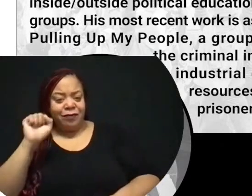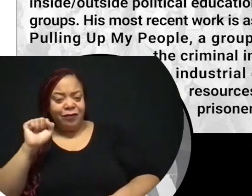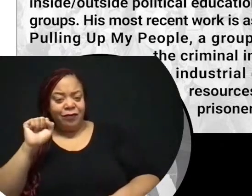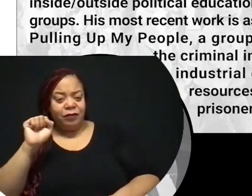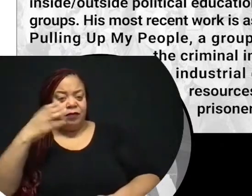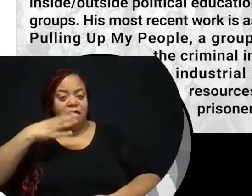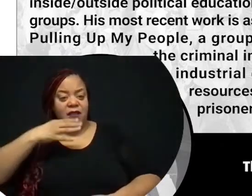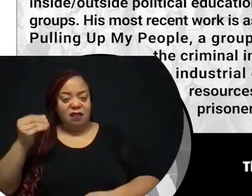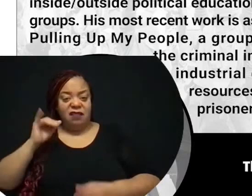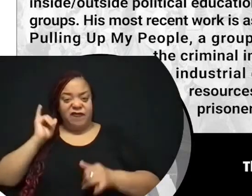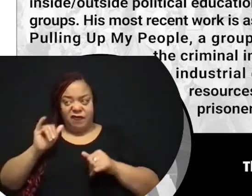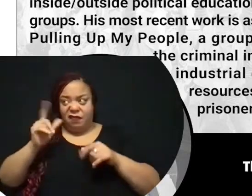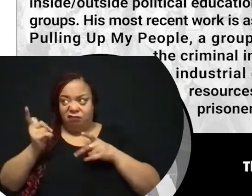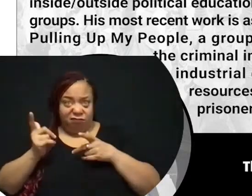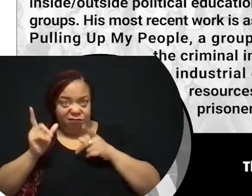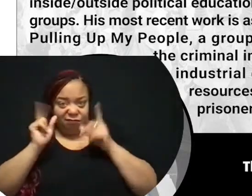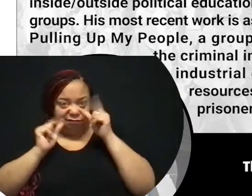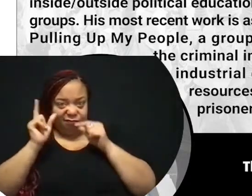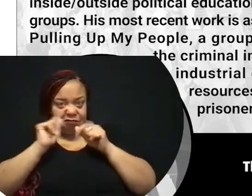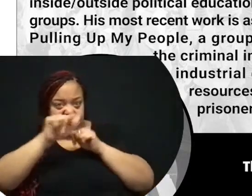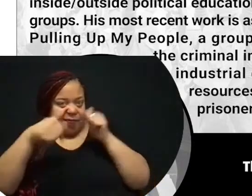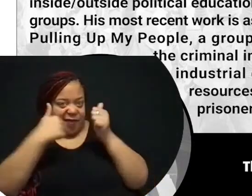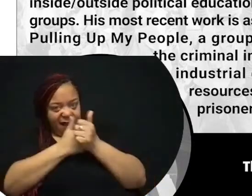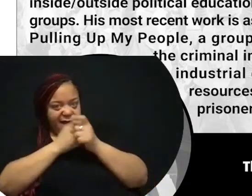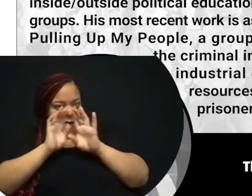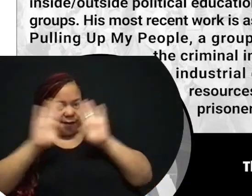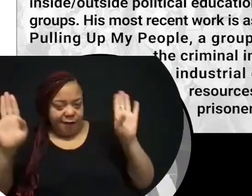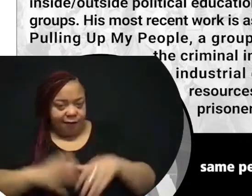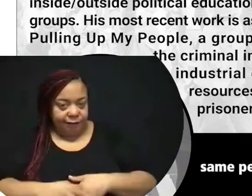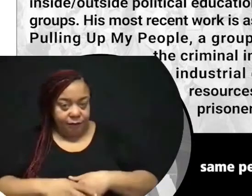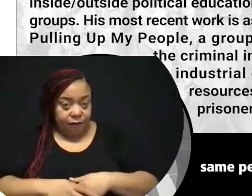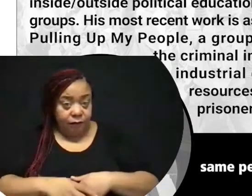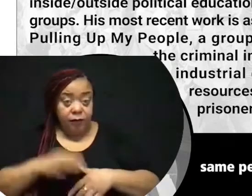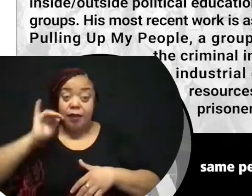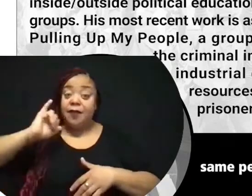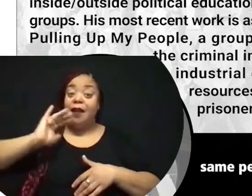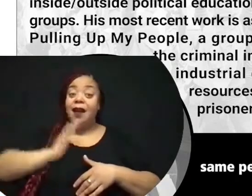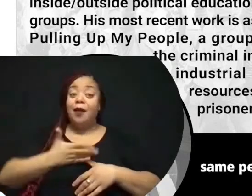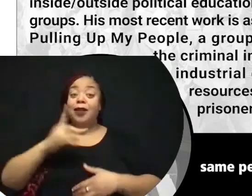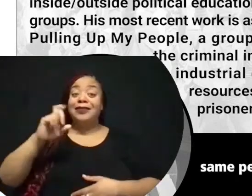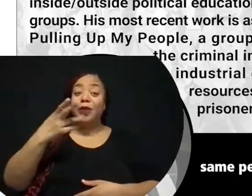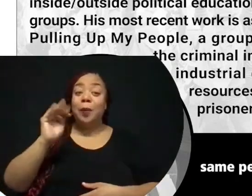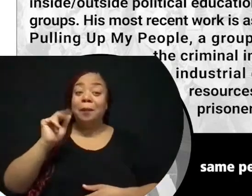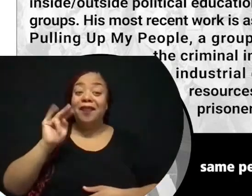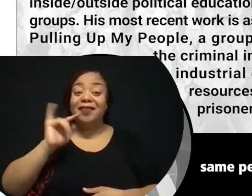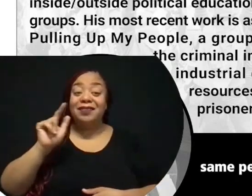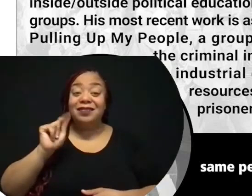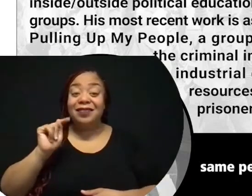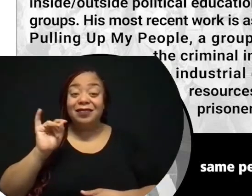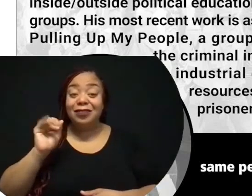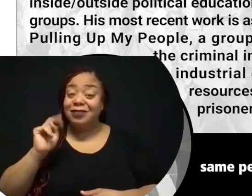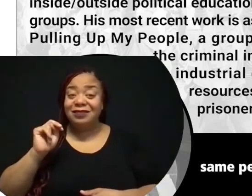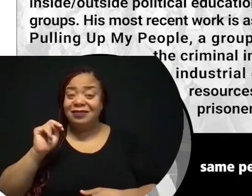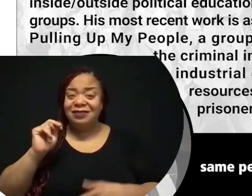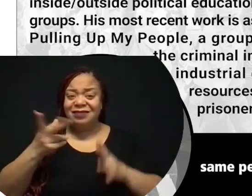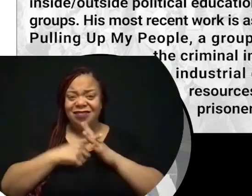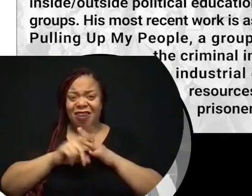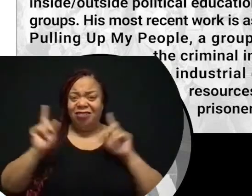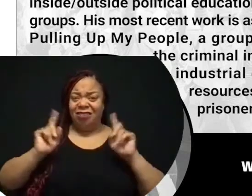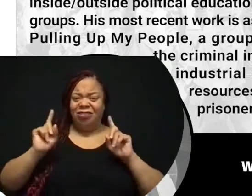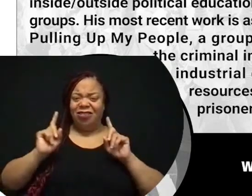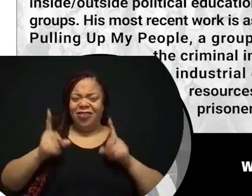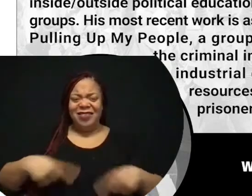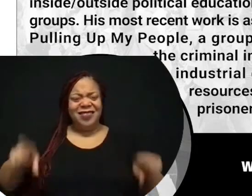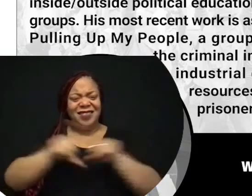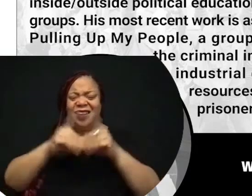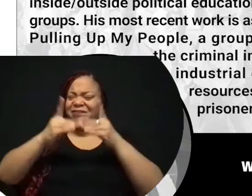dehumanization. That our incarceration originates from the same people and institutions as their oppression.